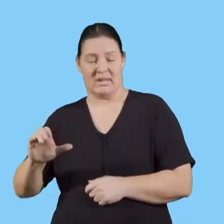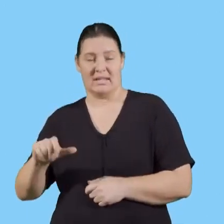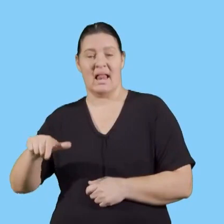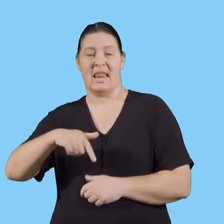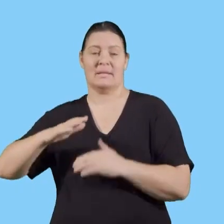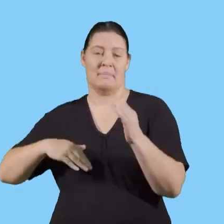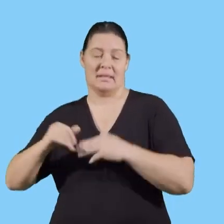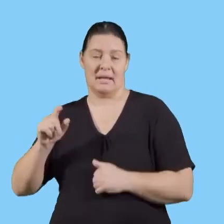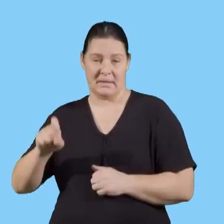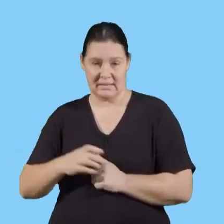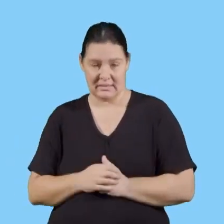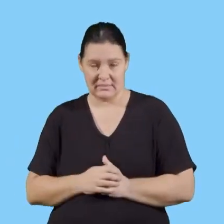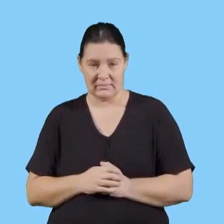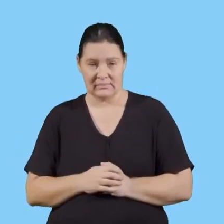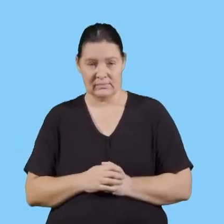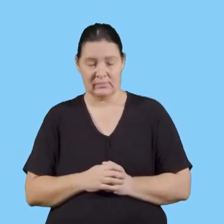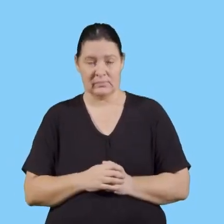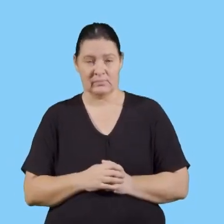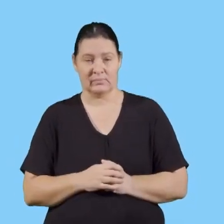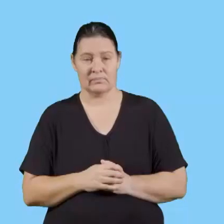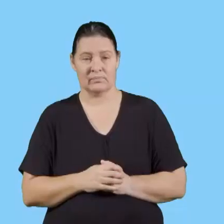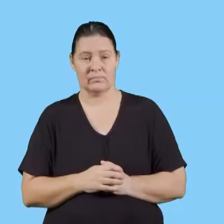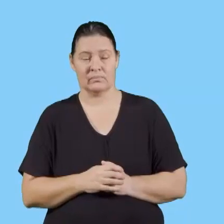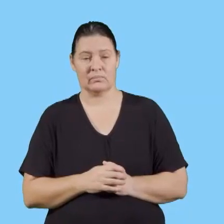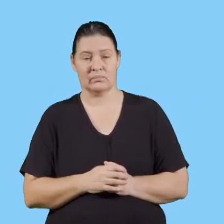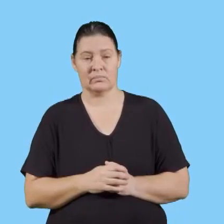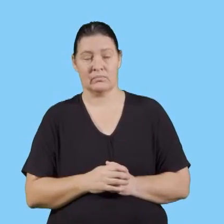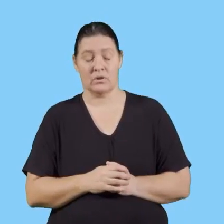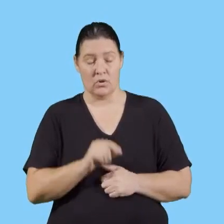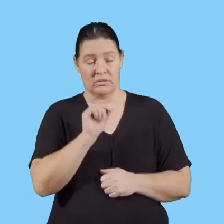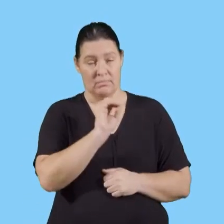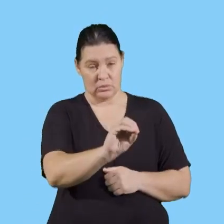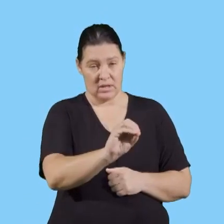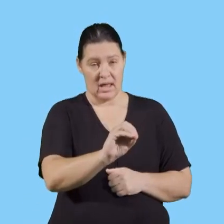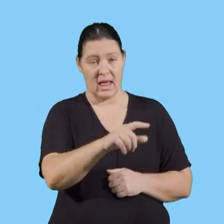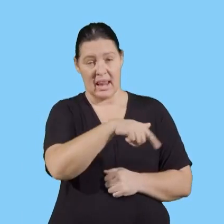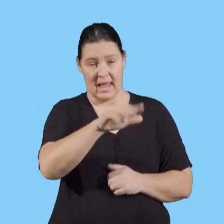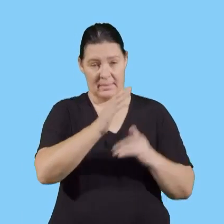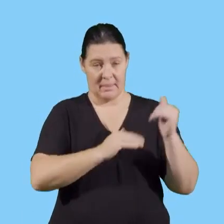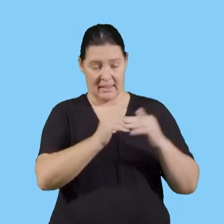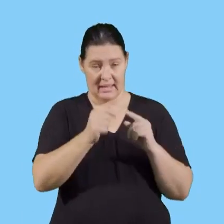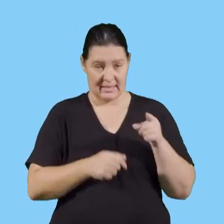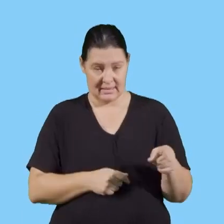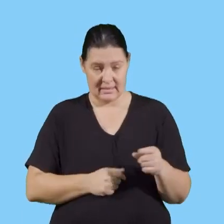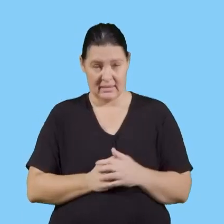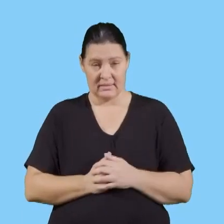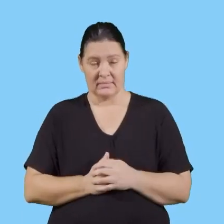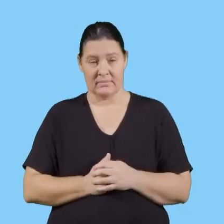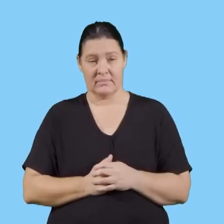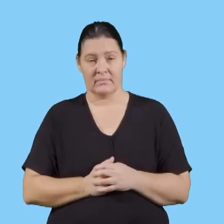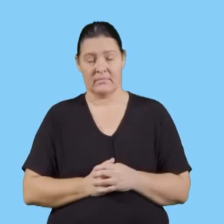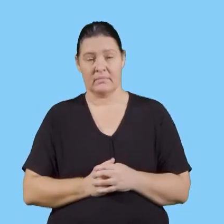credit our land and buildings. So I'll come here and say land and buildings. Land and